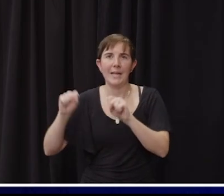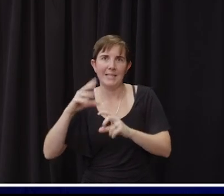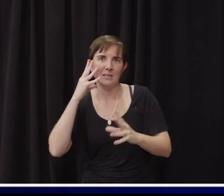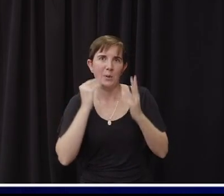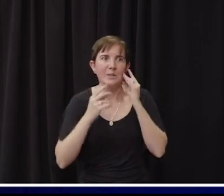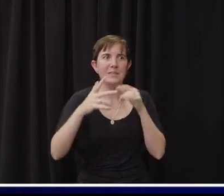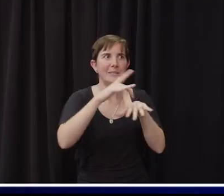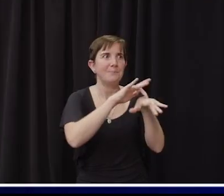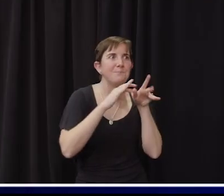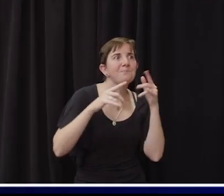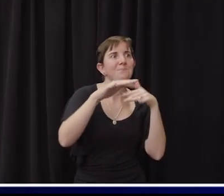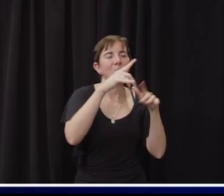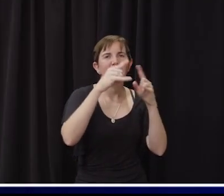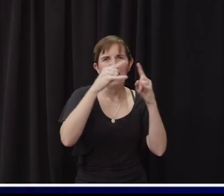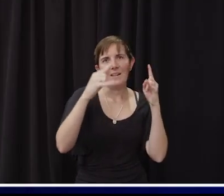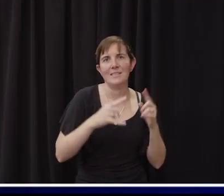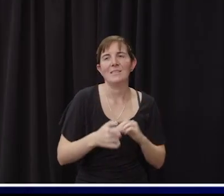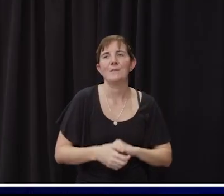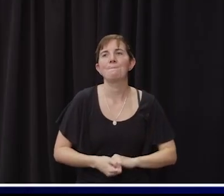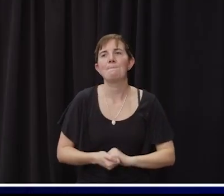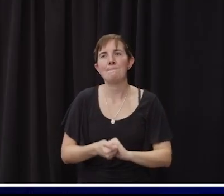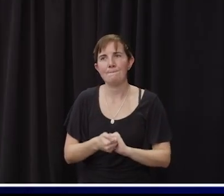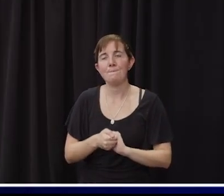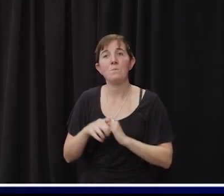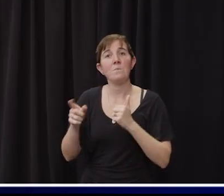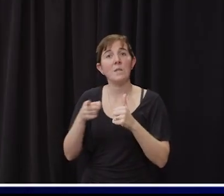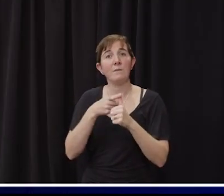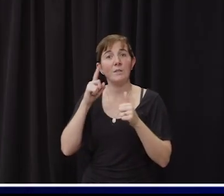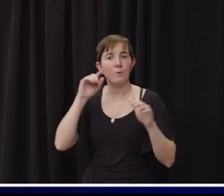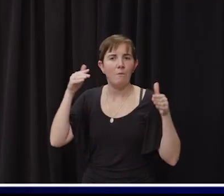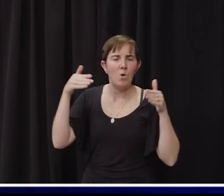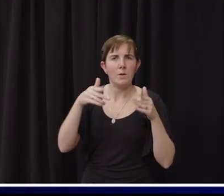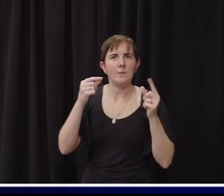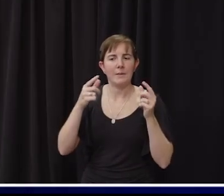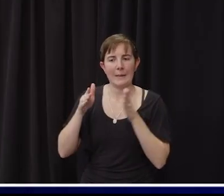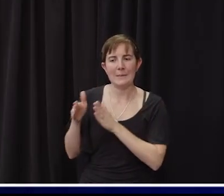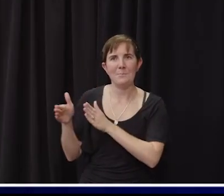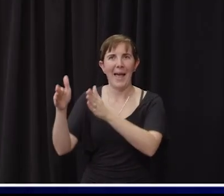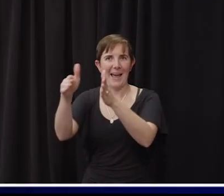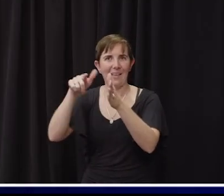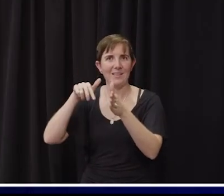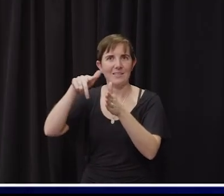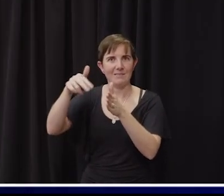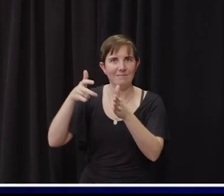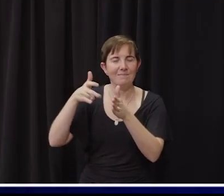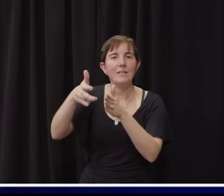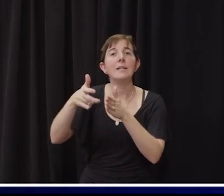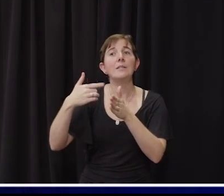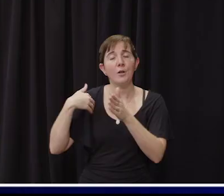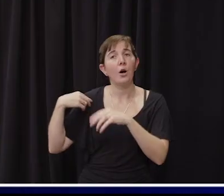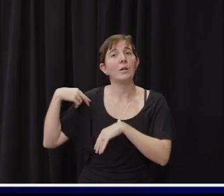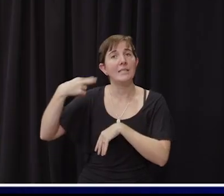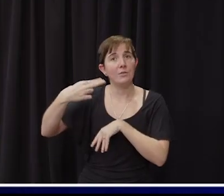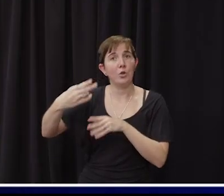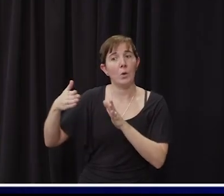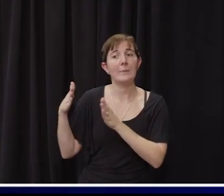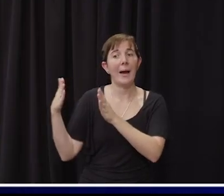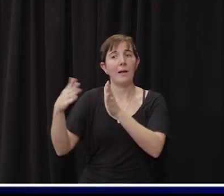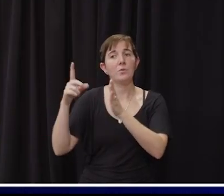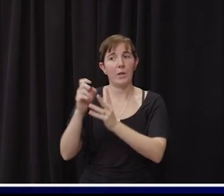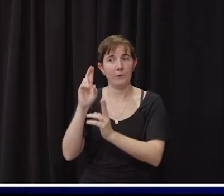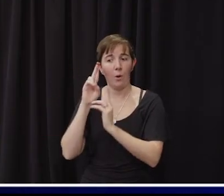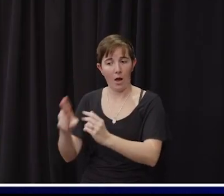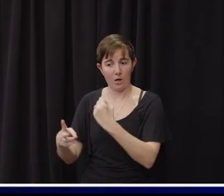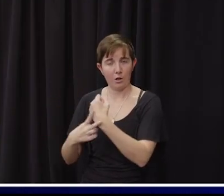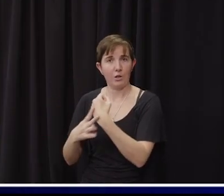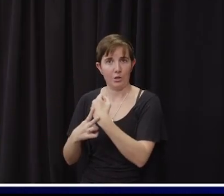pavilions. So the first thing we look at is the paths. So there are historic paths that we have to honor,